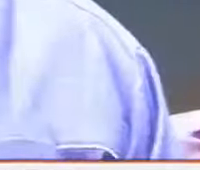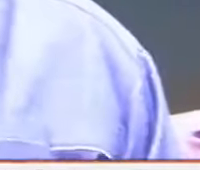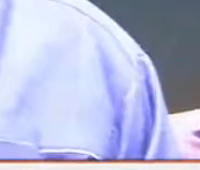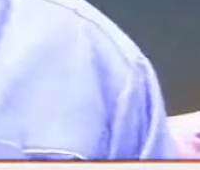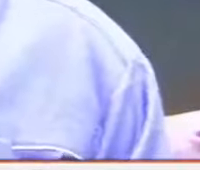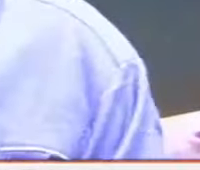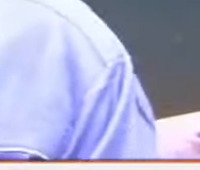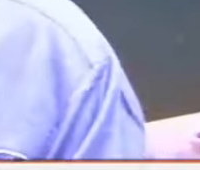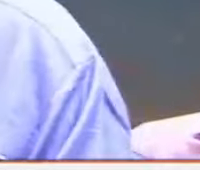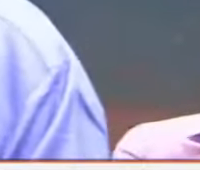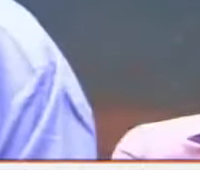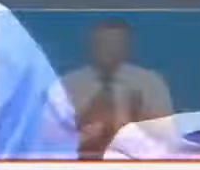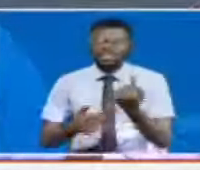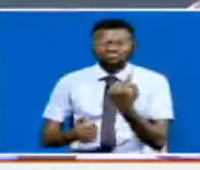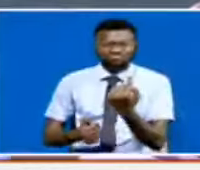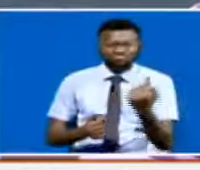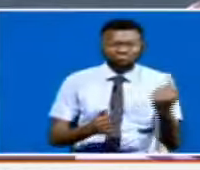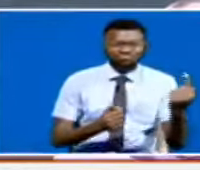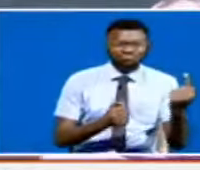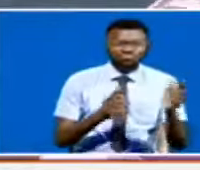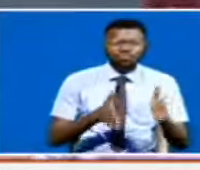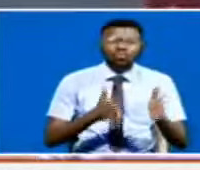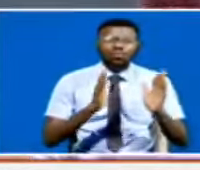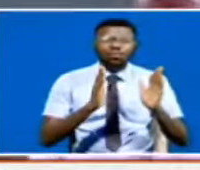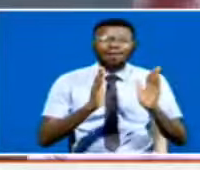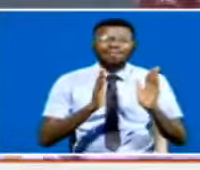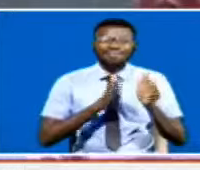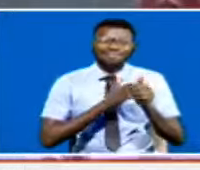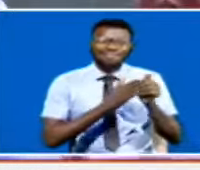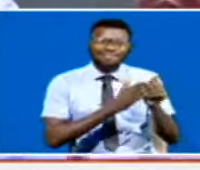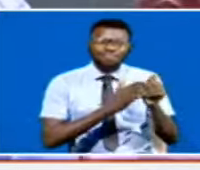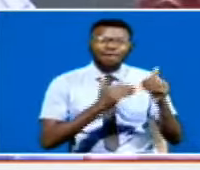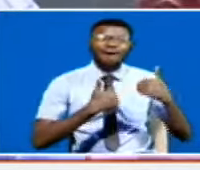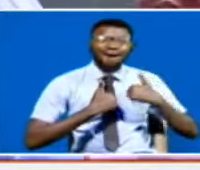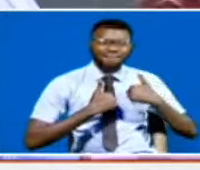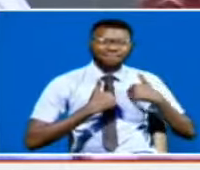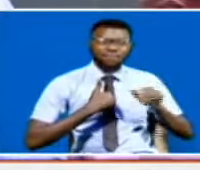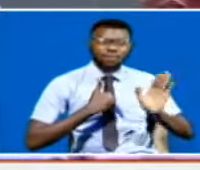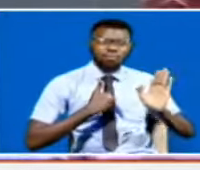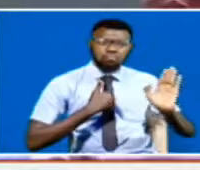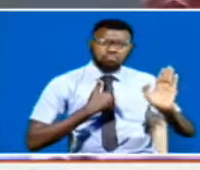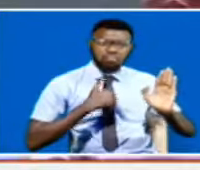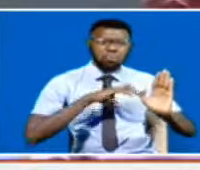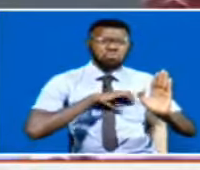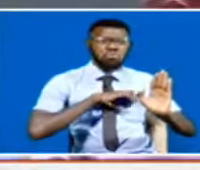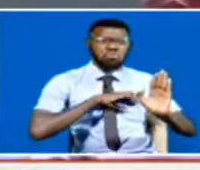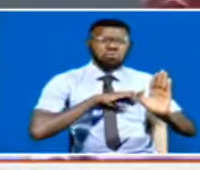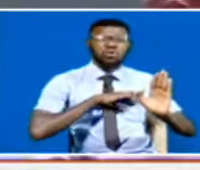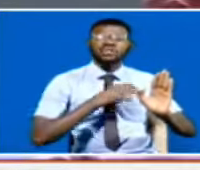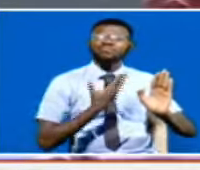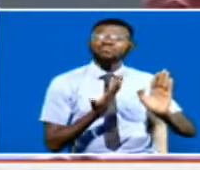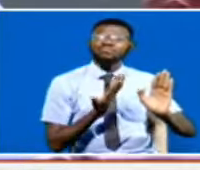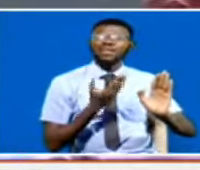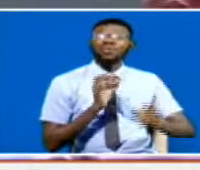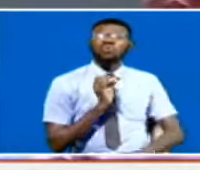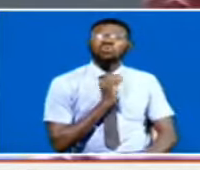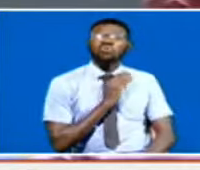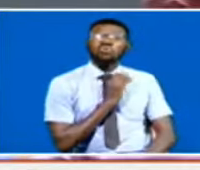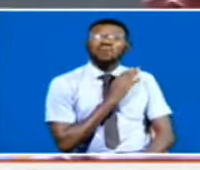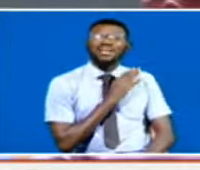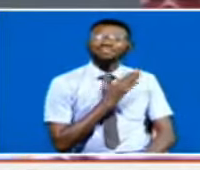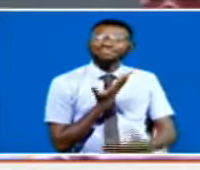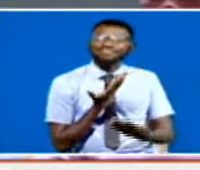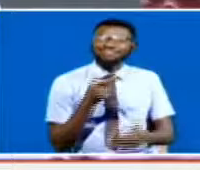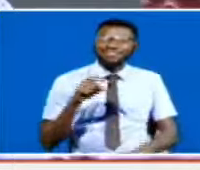Every leader has his leadership style ana njia yake ya kuongoza. Hata ukilia ufanye nini, ni